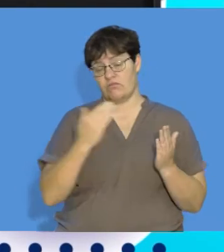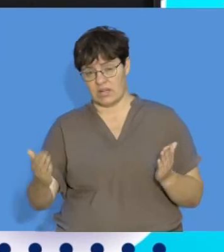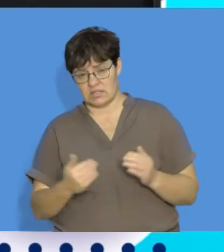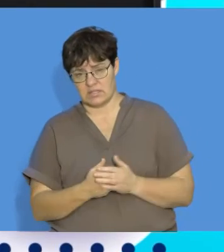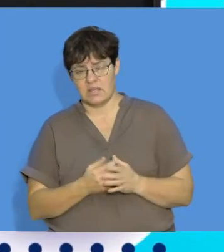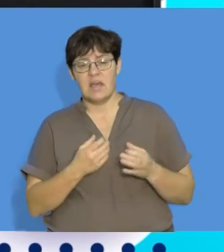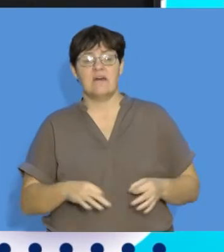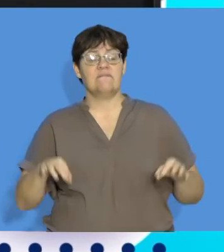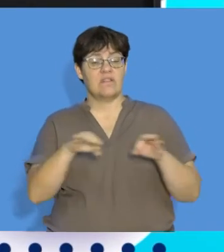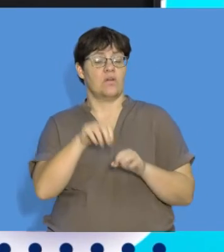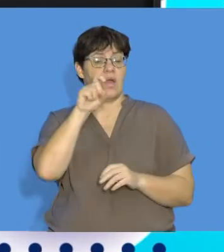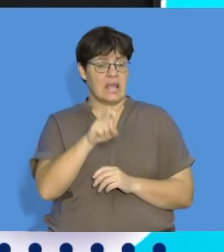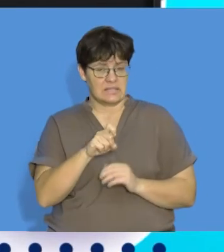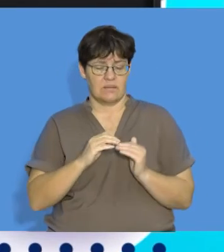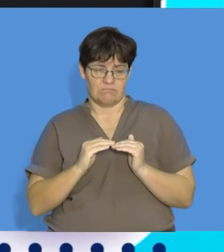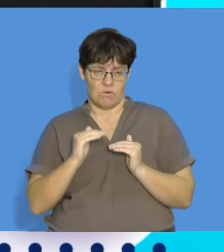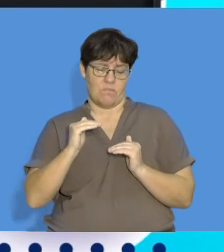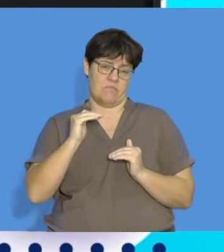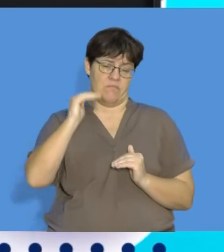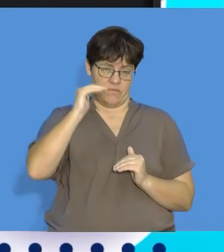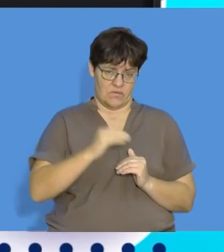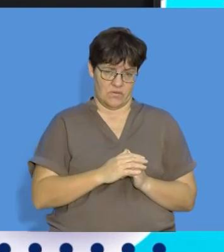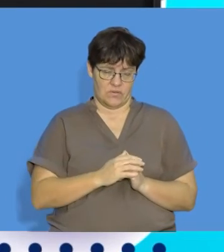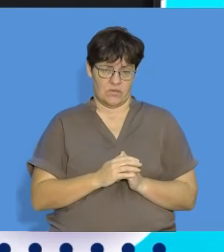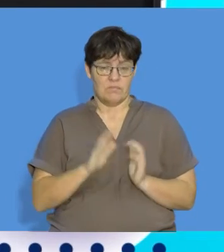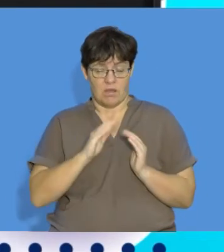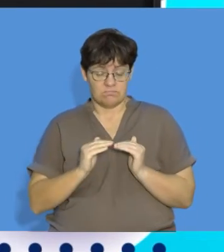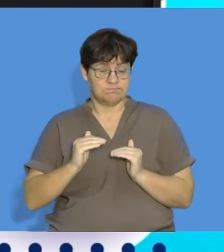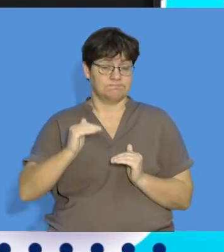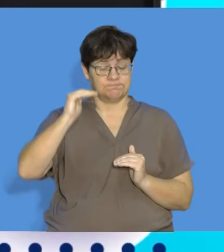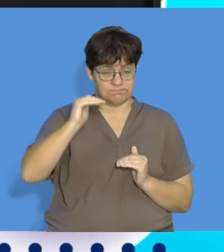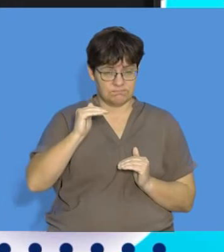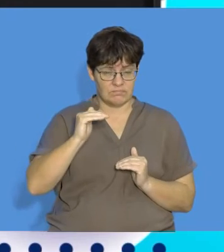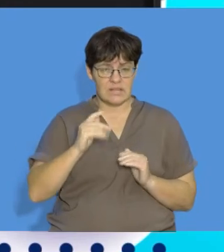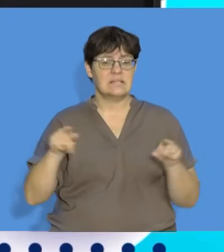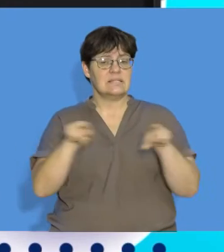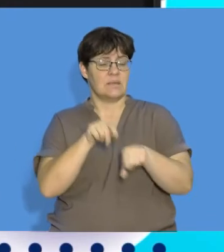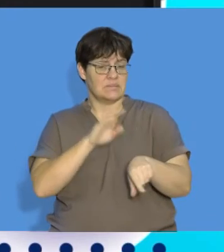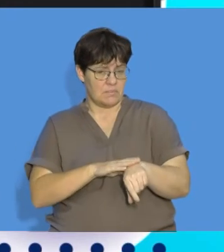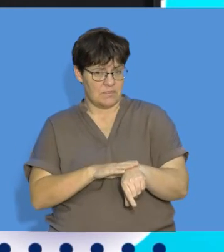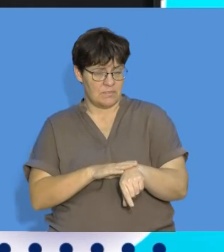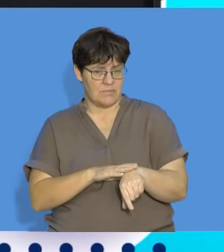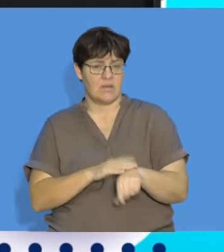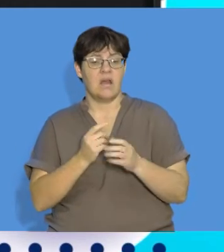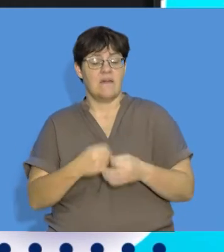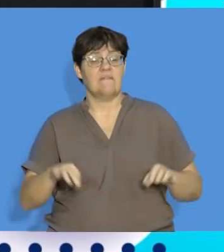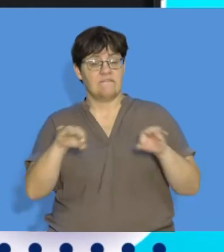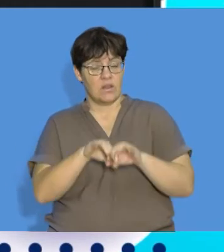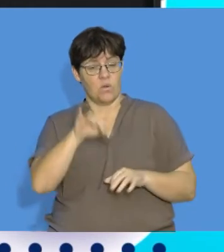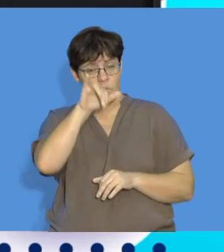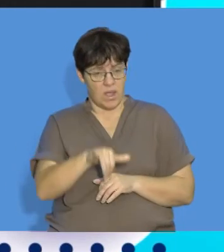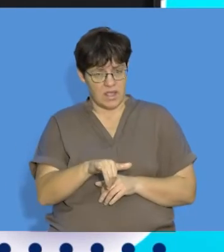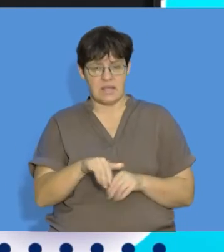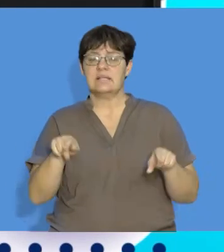to right, the values of x are increasing. And as they are increasing, simultaneously, the values of